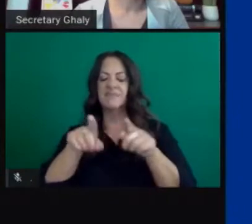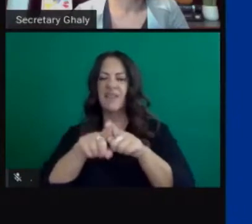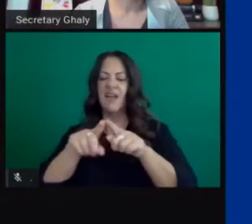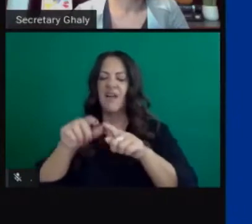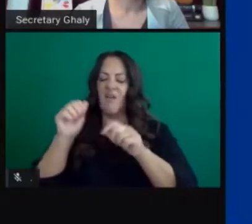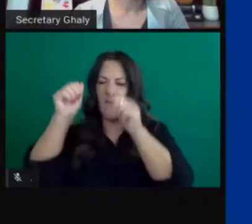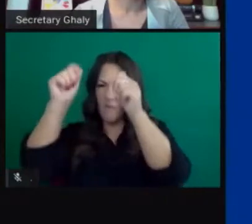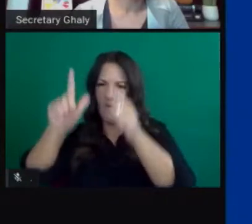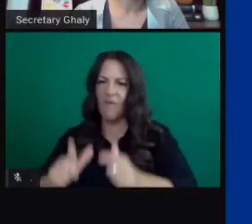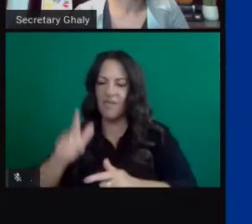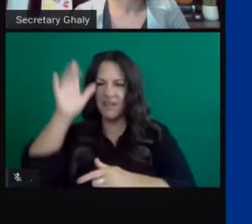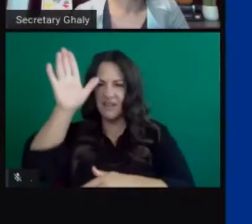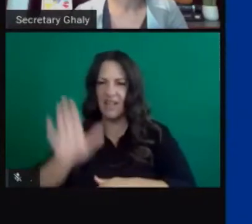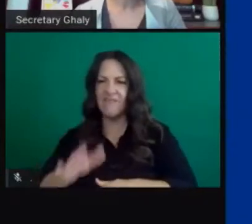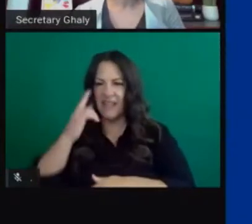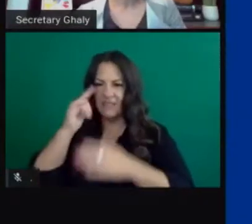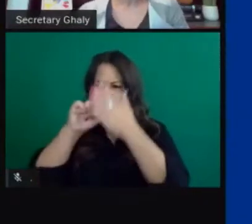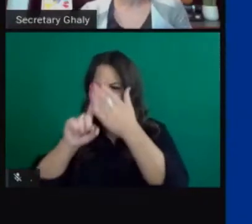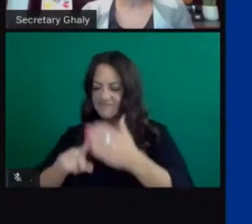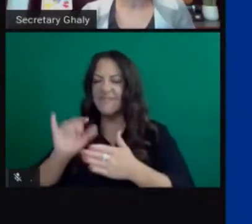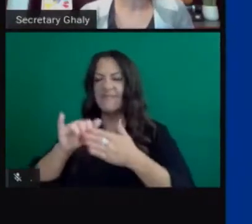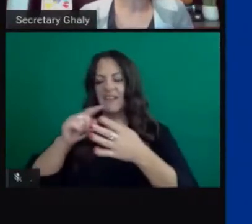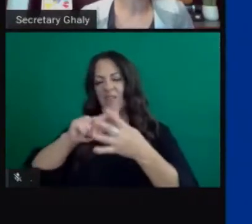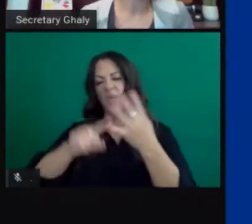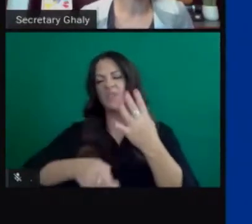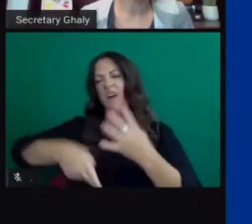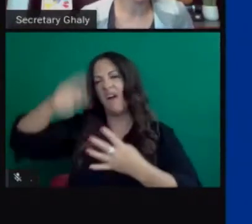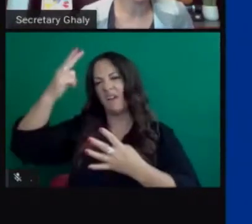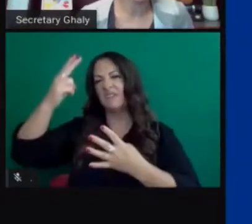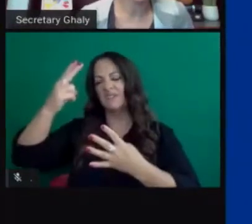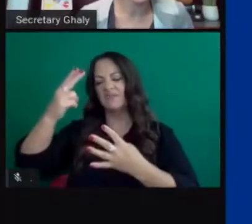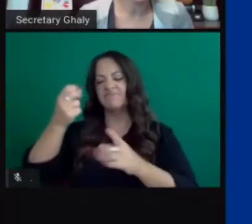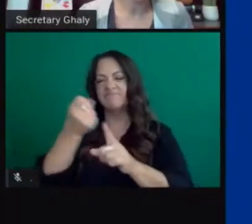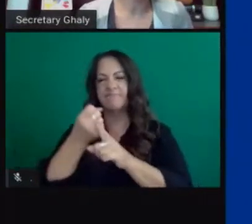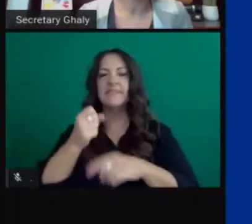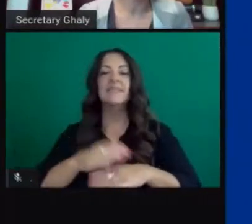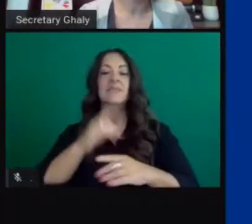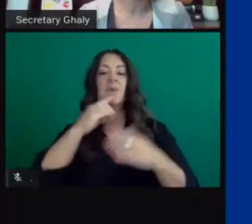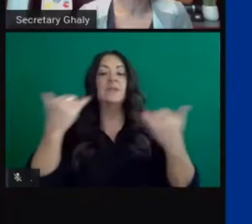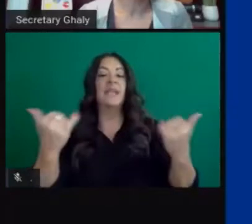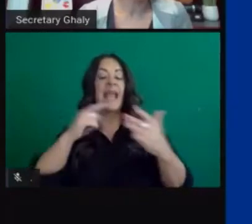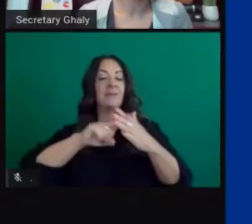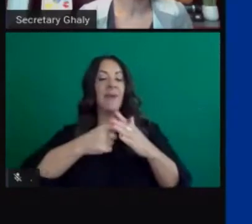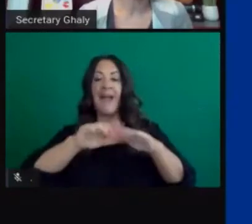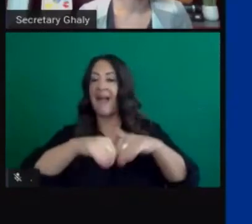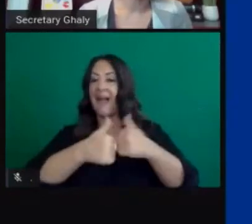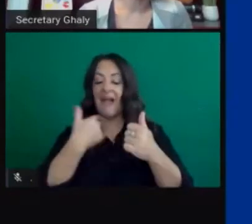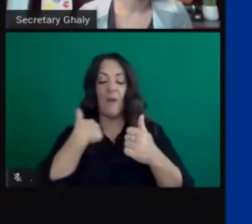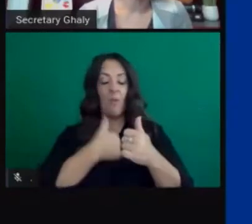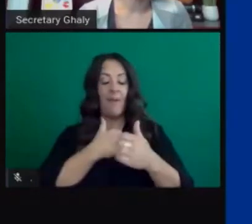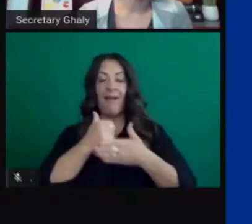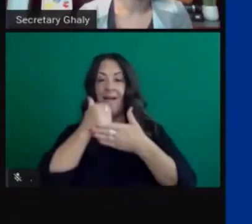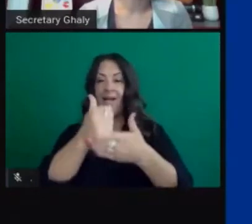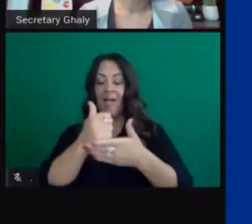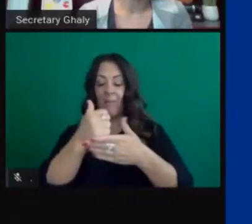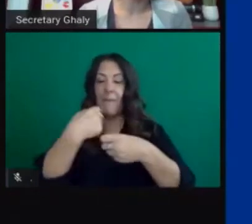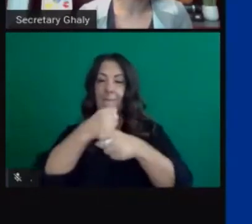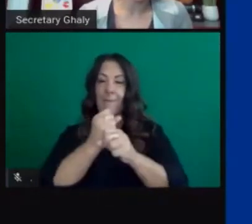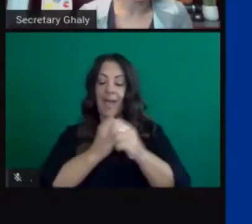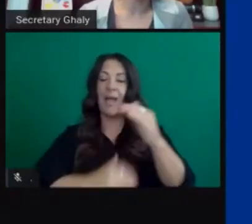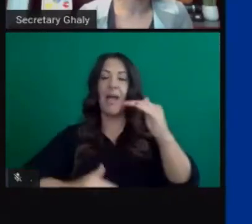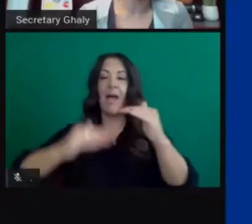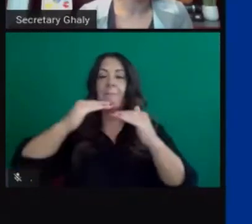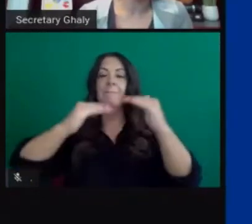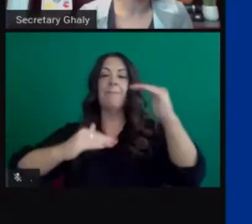So we have announced this today as the implementation, and we are really excited and thrilled to share that we are the